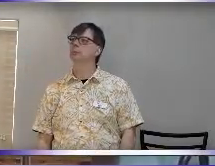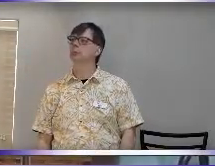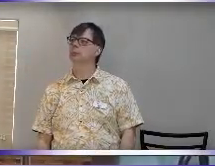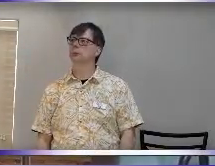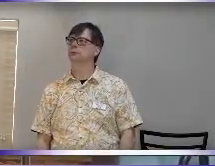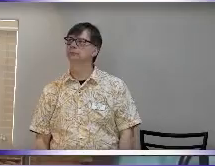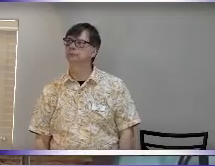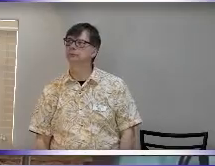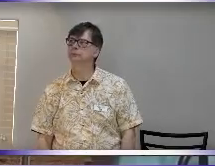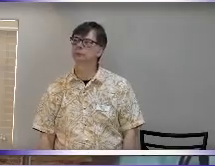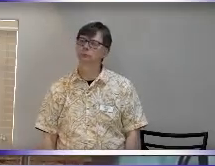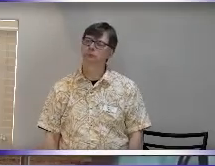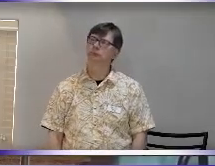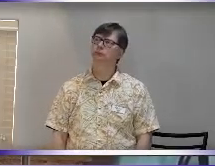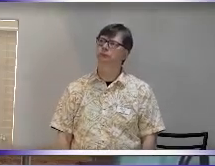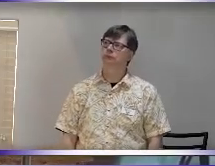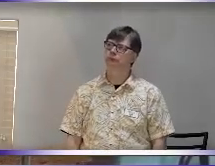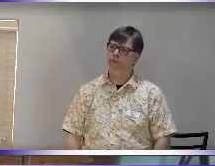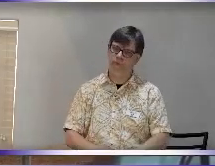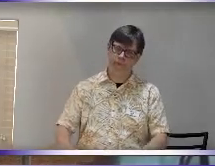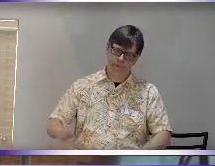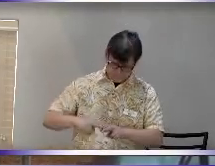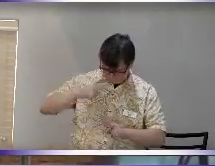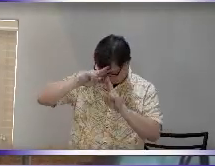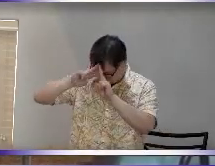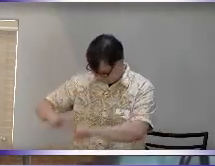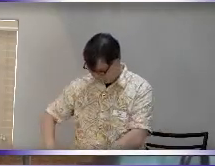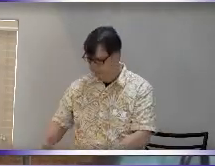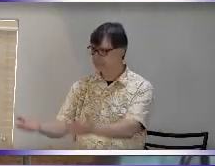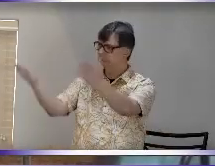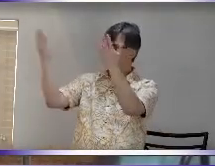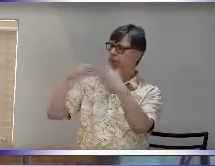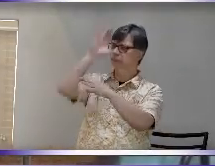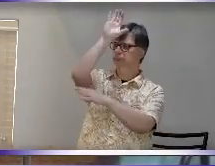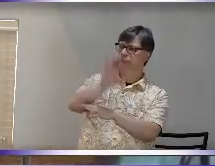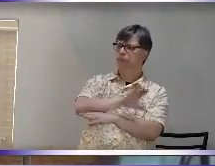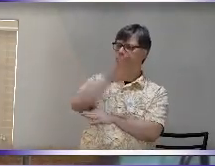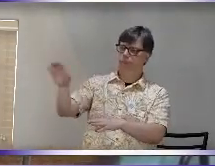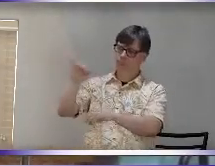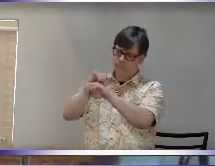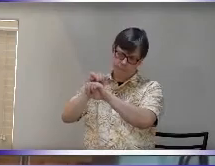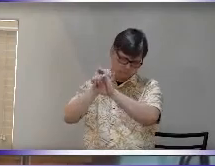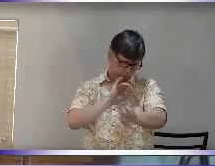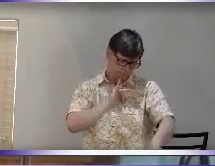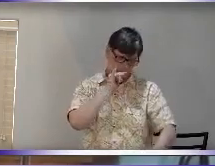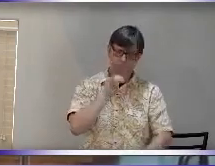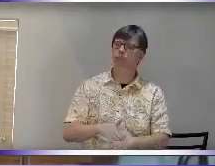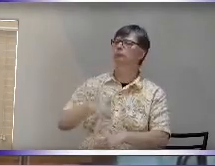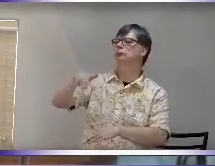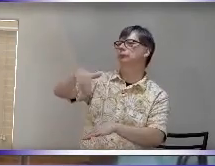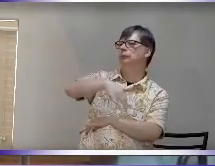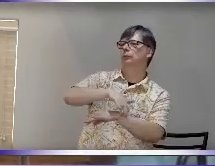So they were on an exploration, and they came across this dump. And they're walking across it, and